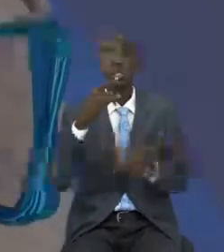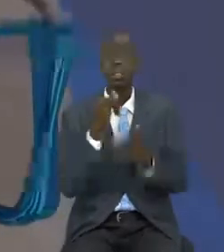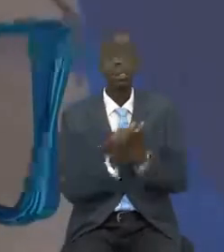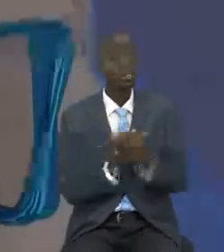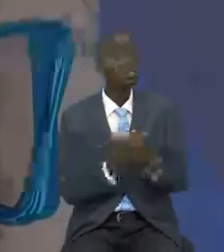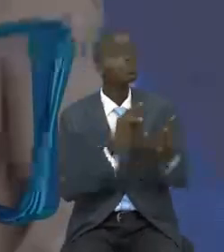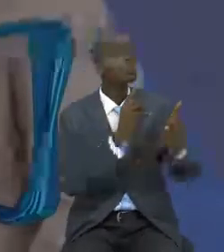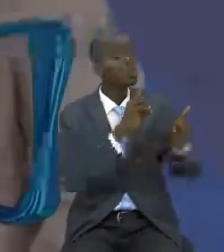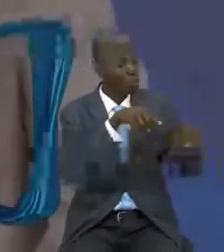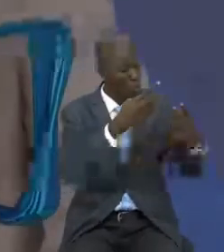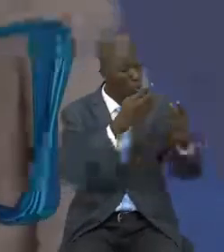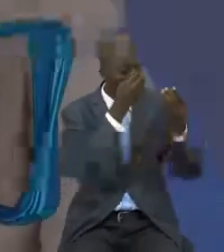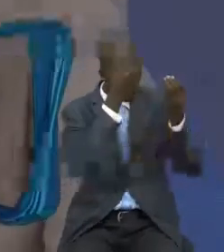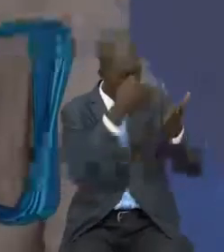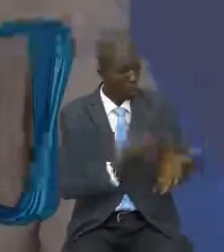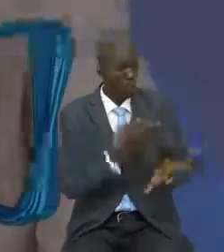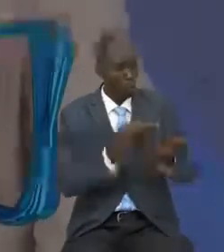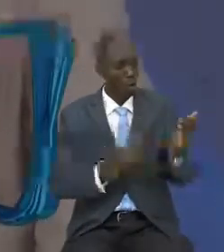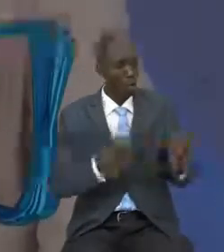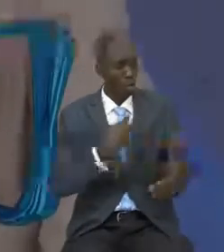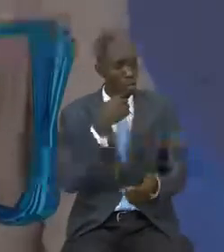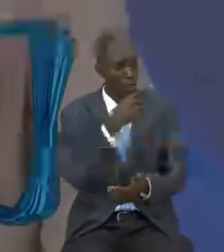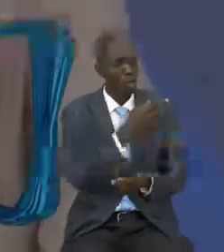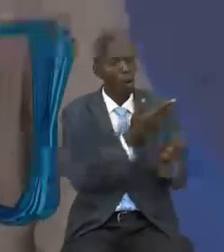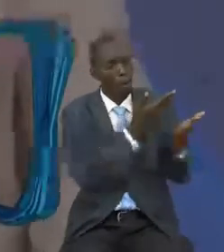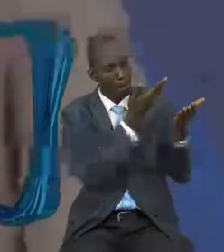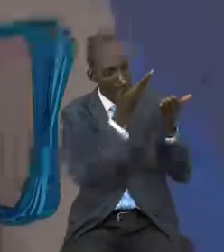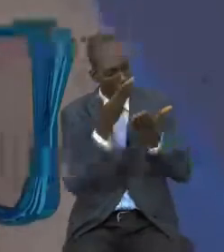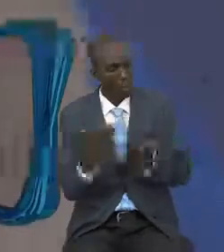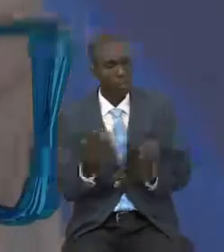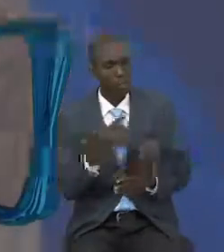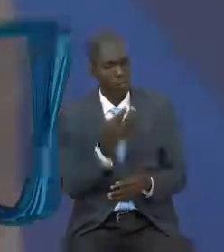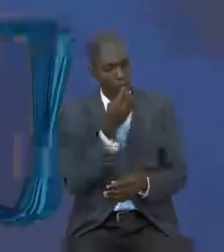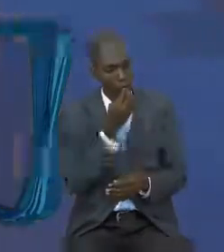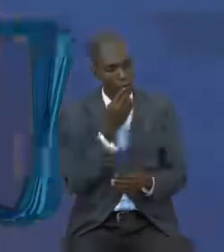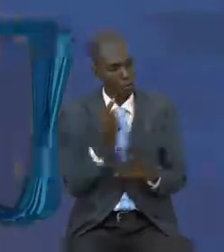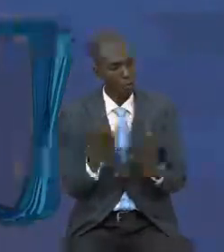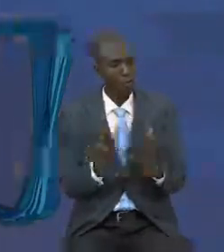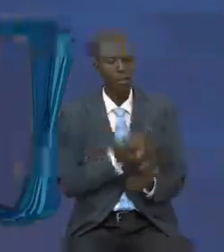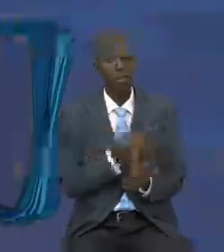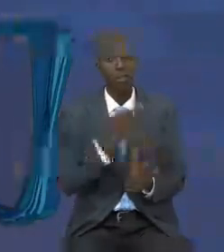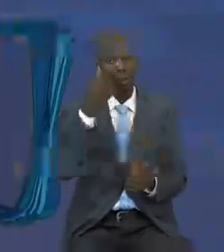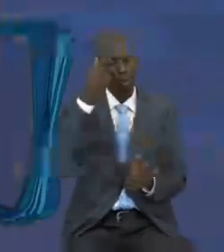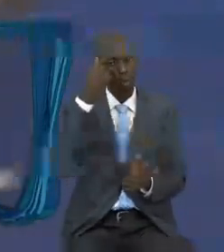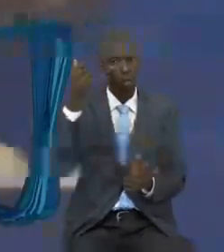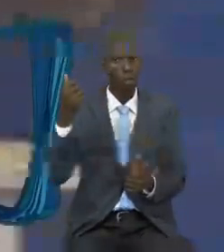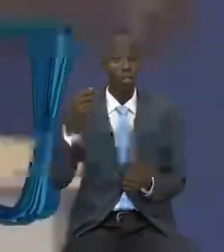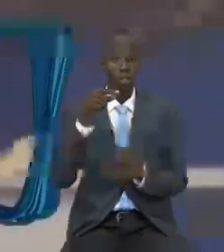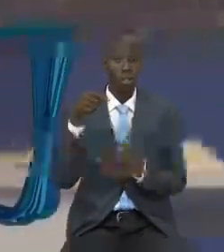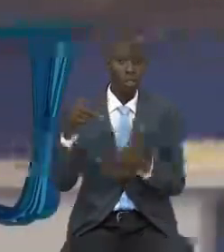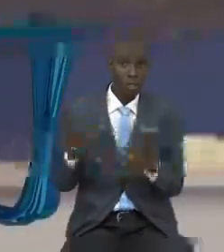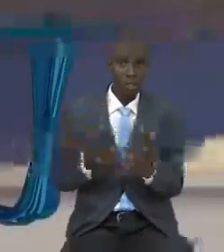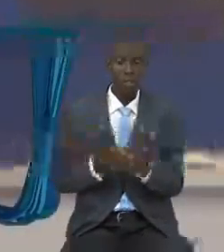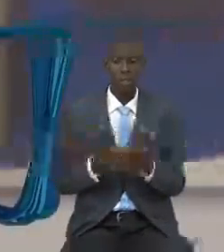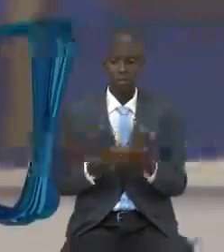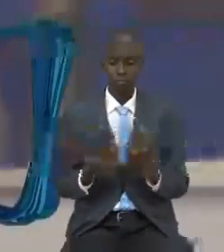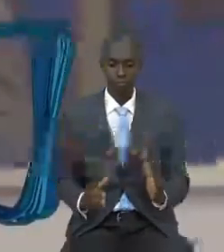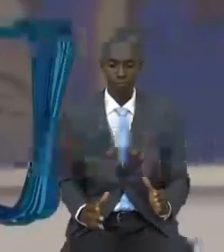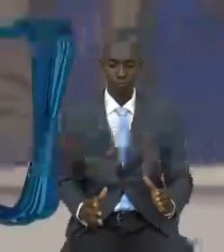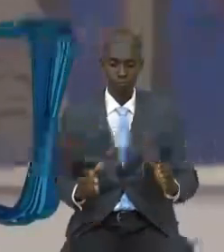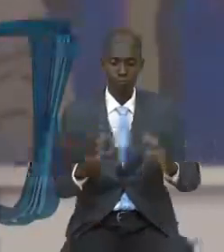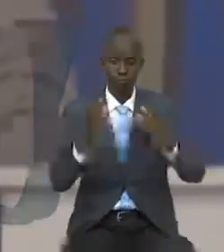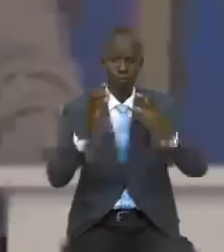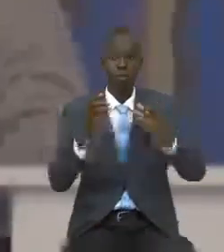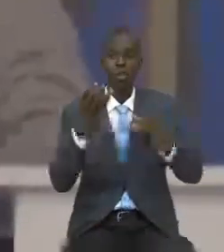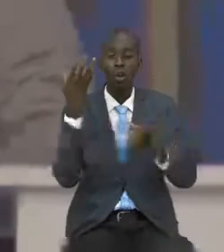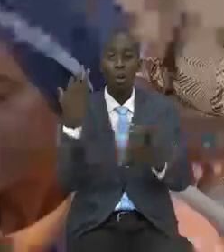have said and bring me the meal first. Because this barrel of meal shall